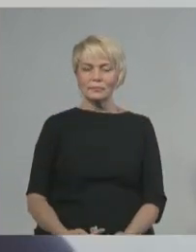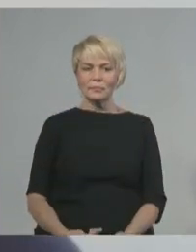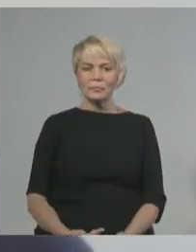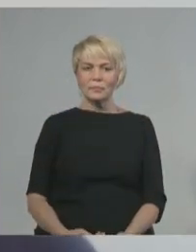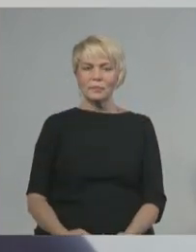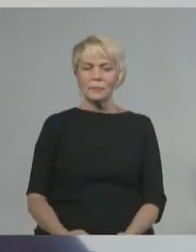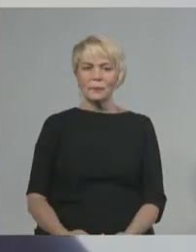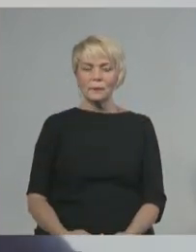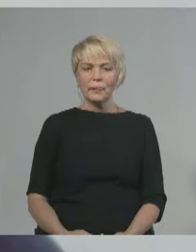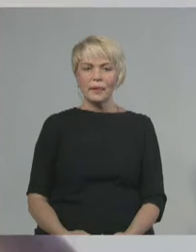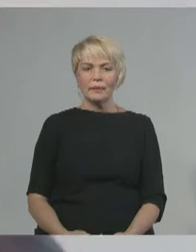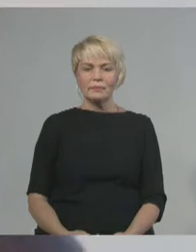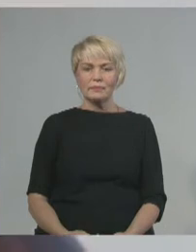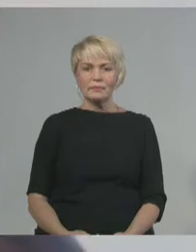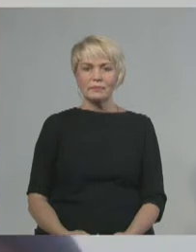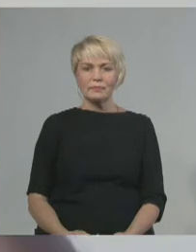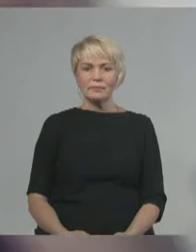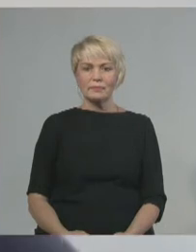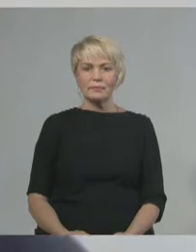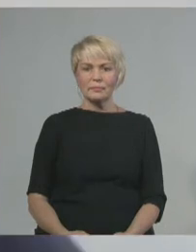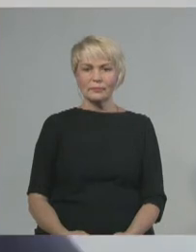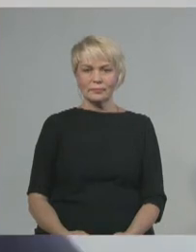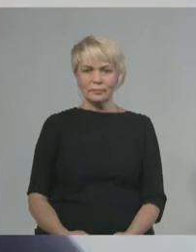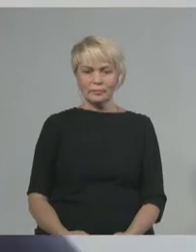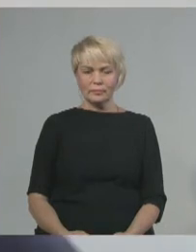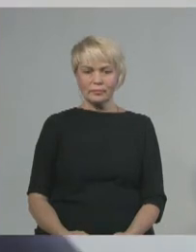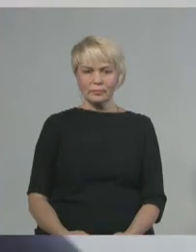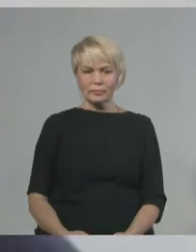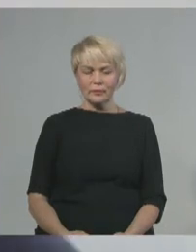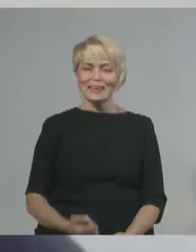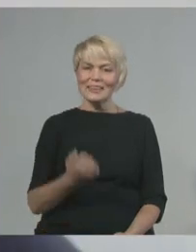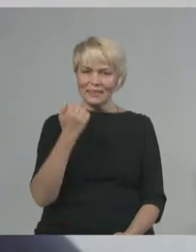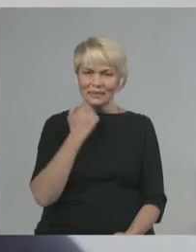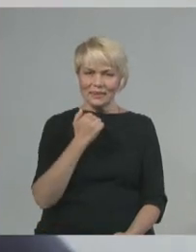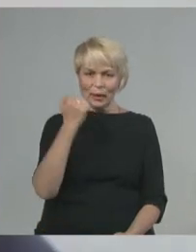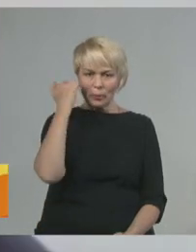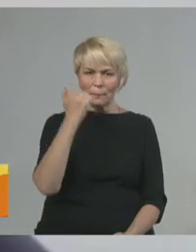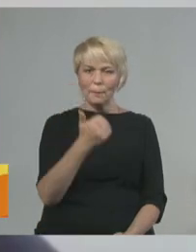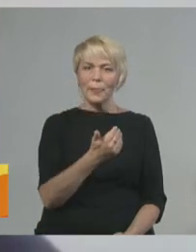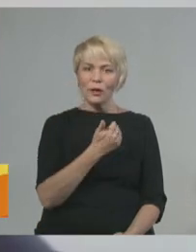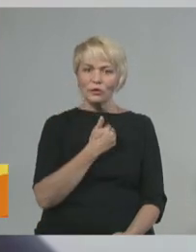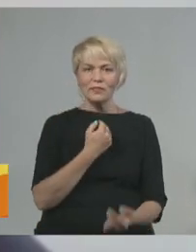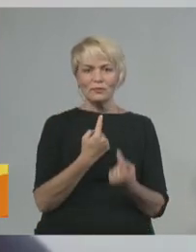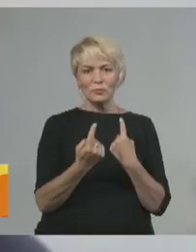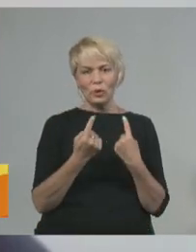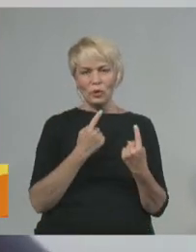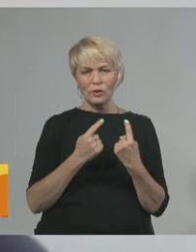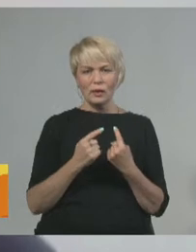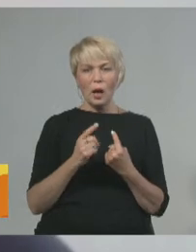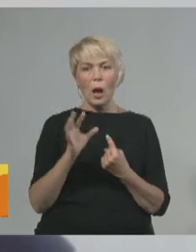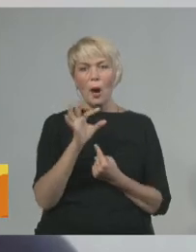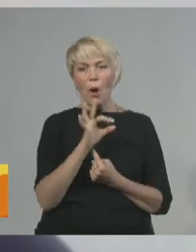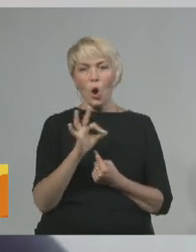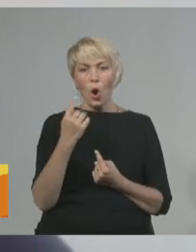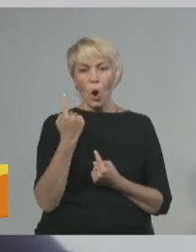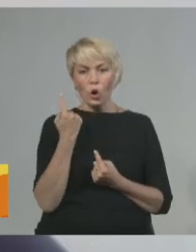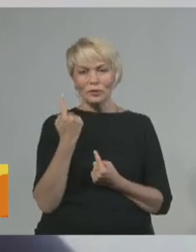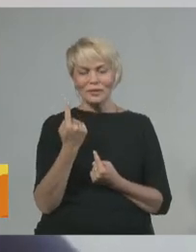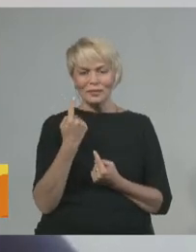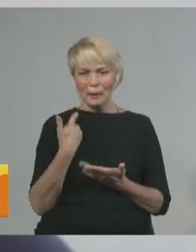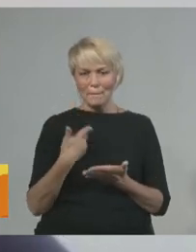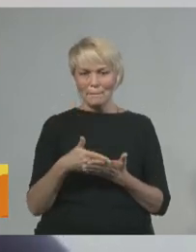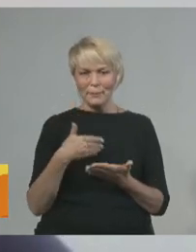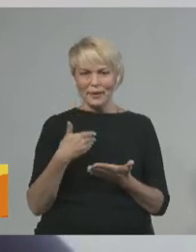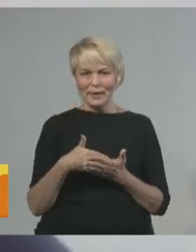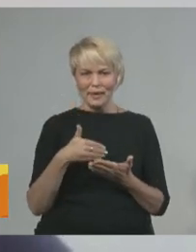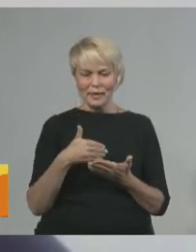okay thank you i want to talk about one example a one player that we are correctly developing in el faro which is